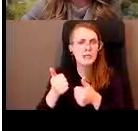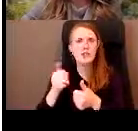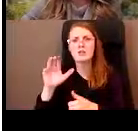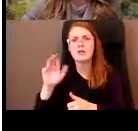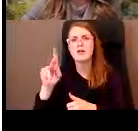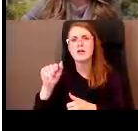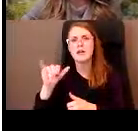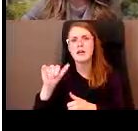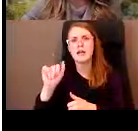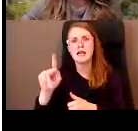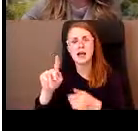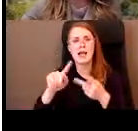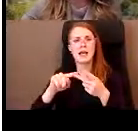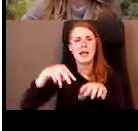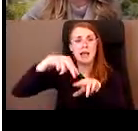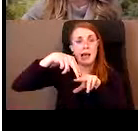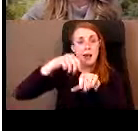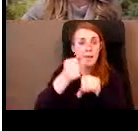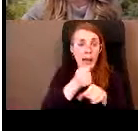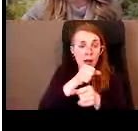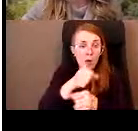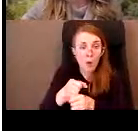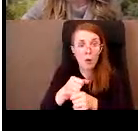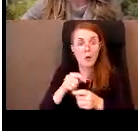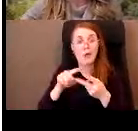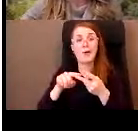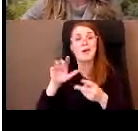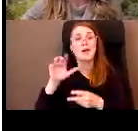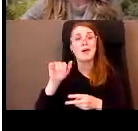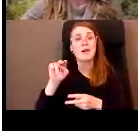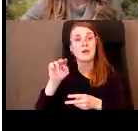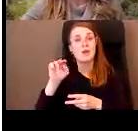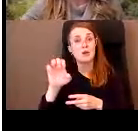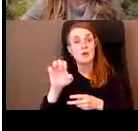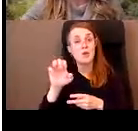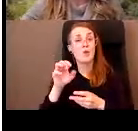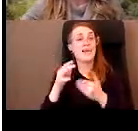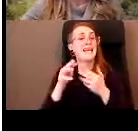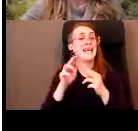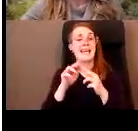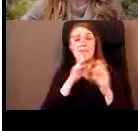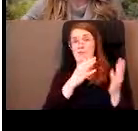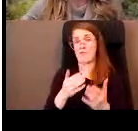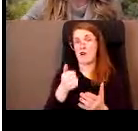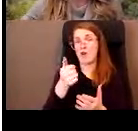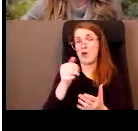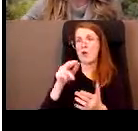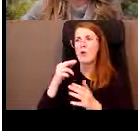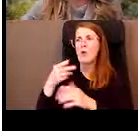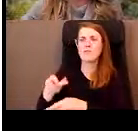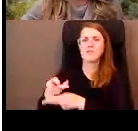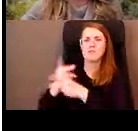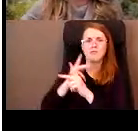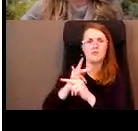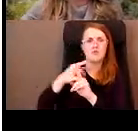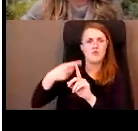canoe? Either you bring your own or it's a rental facility. So we have one, A, this is where